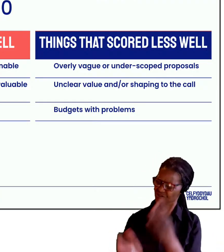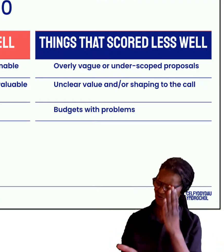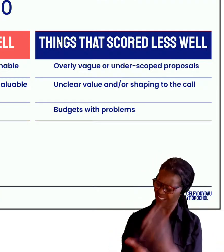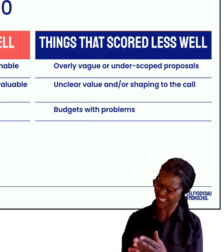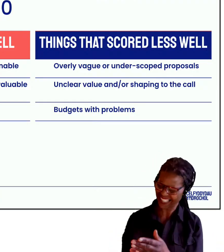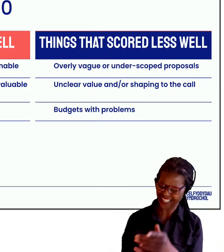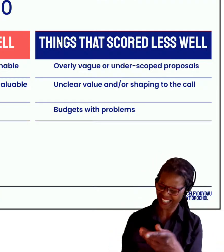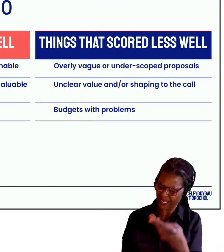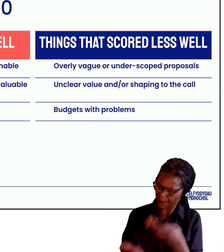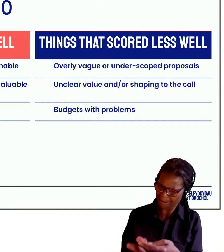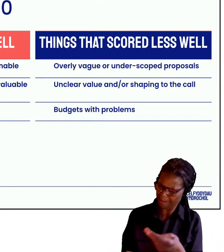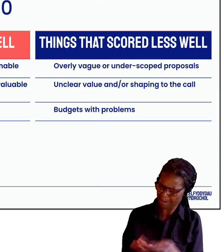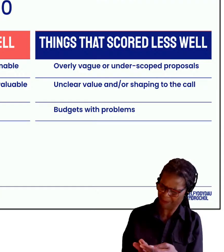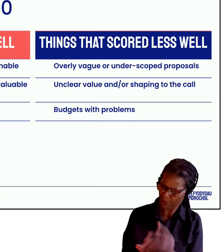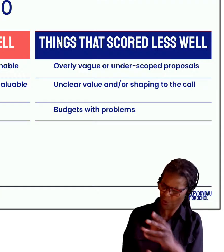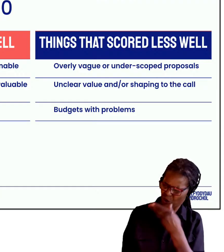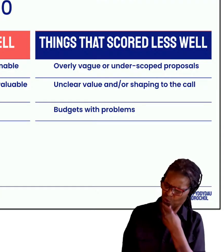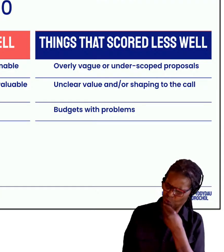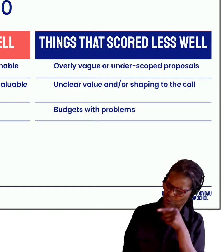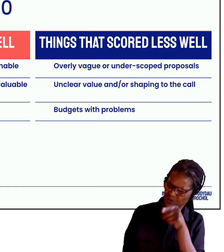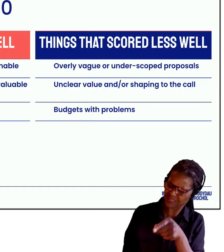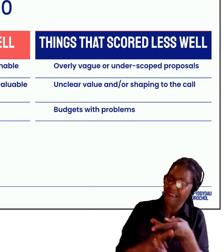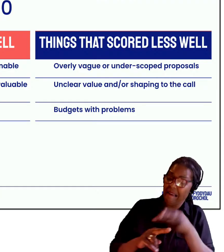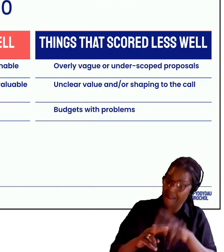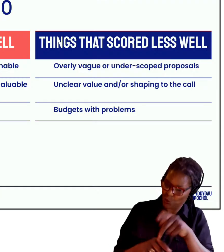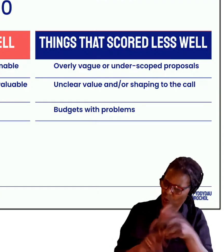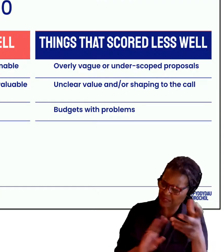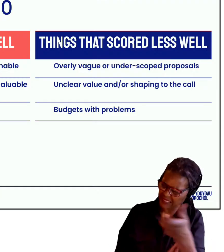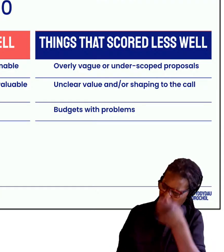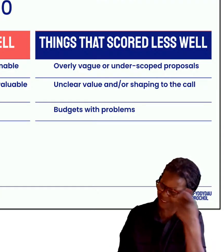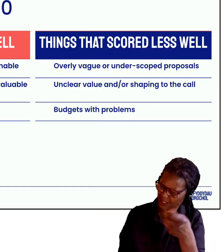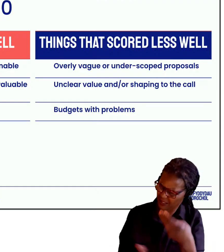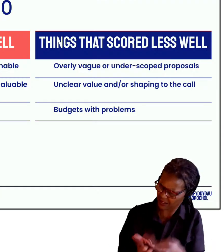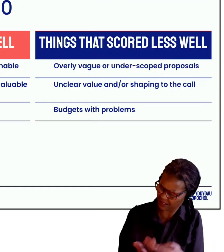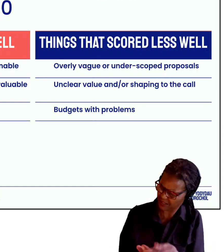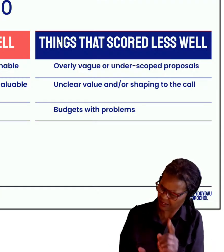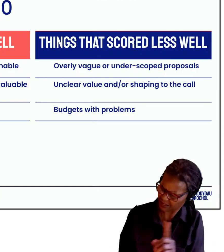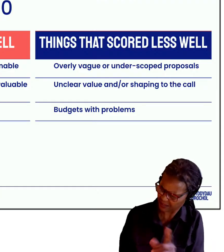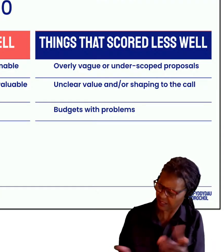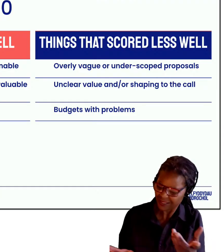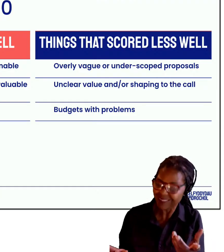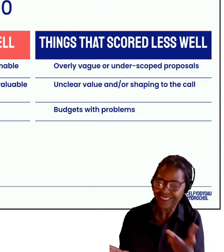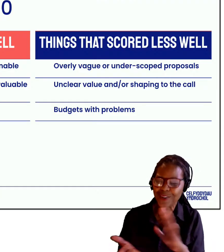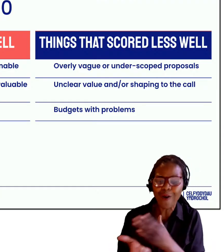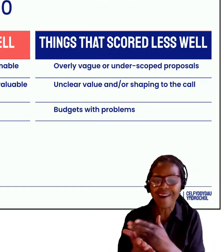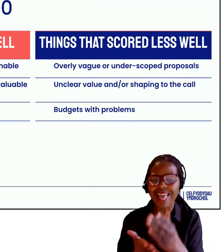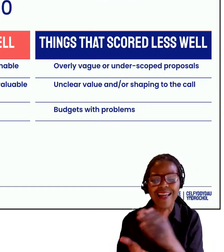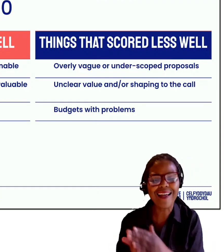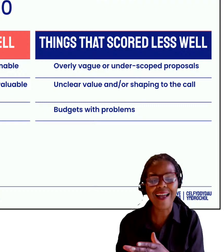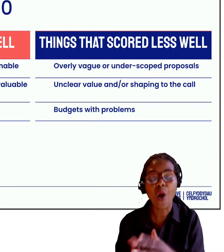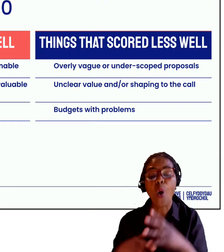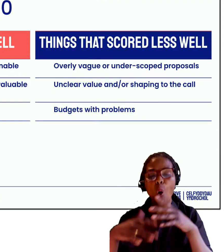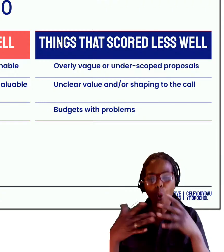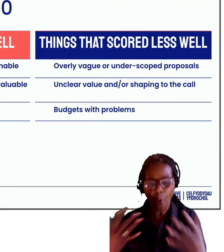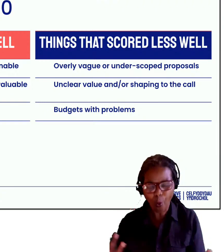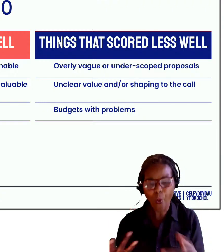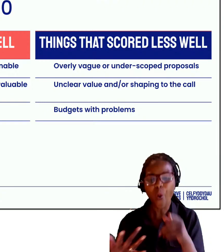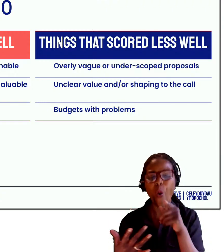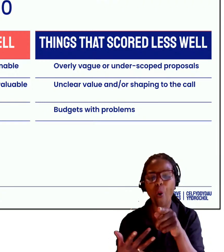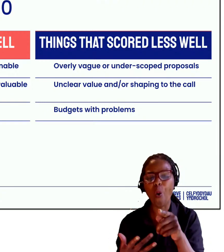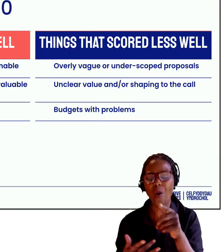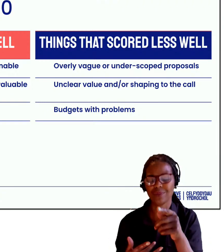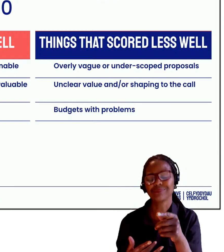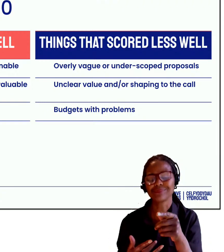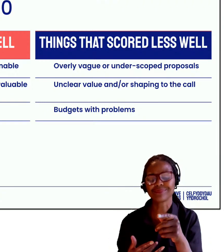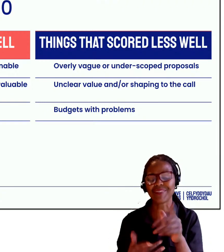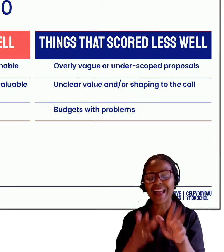the funds when they were successful, or they echoed back the language, of the call, saying, they would use it to